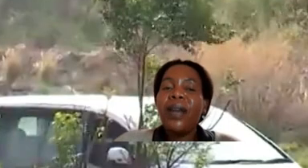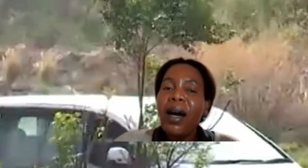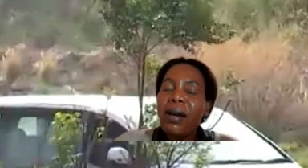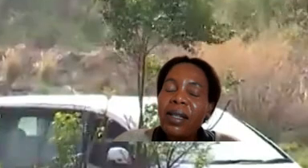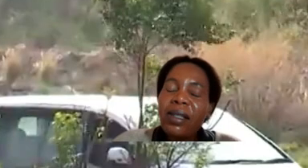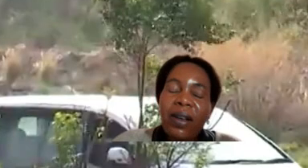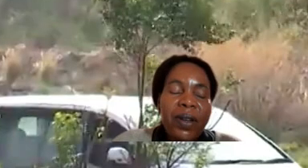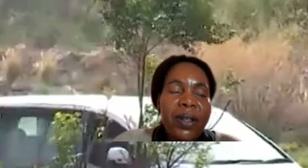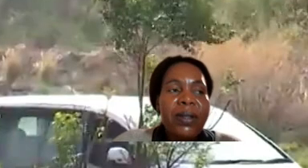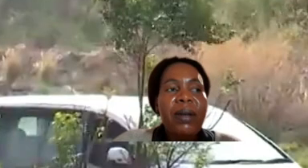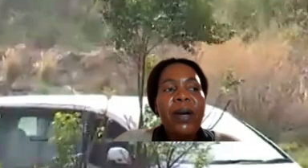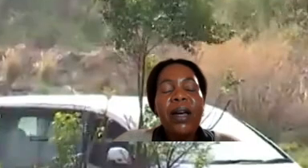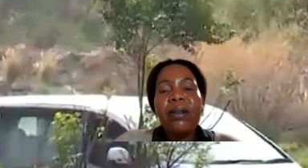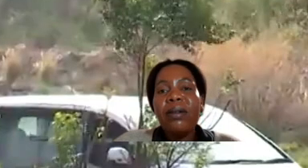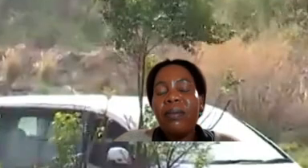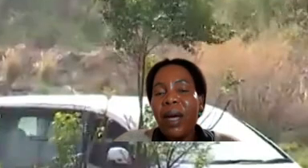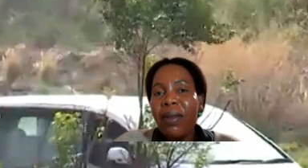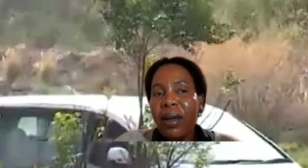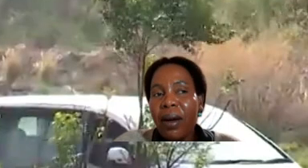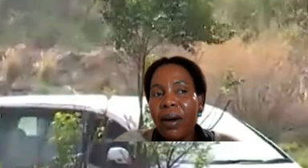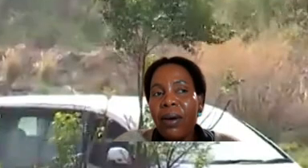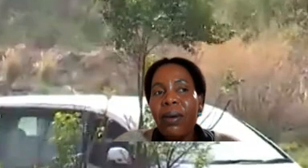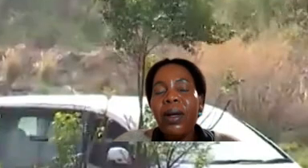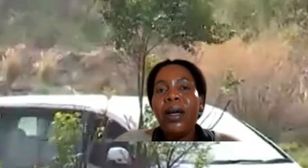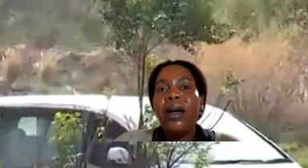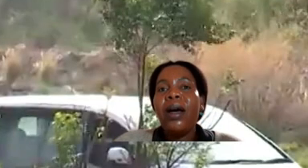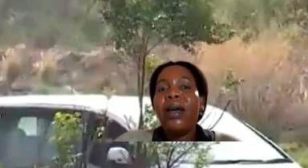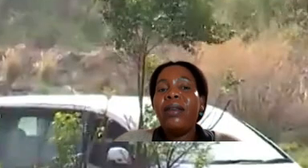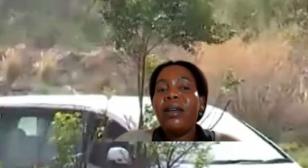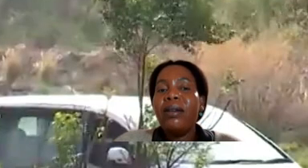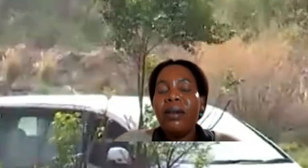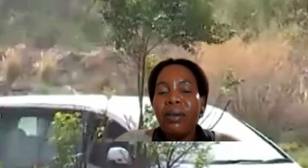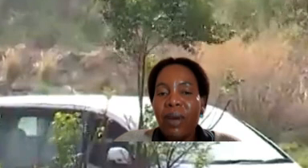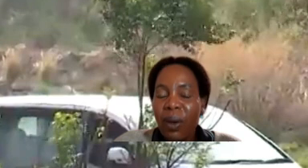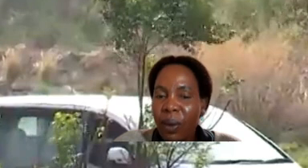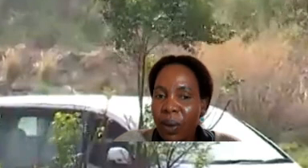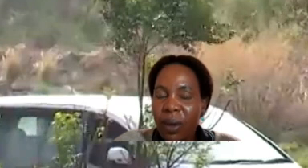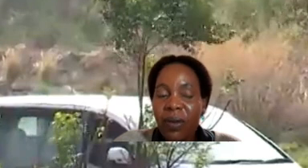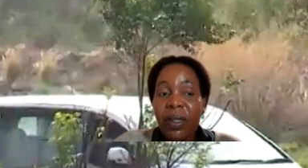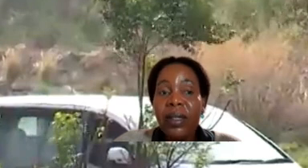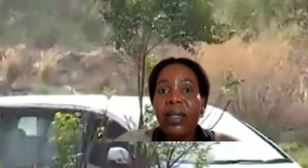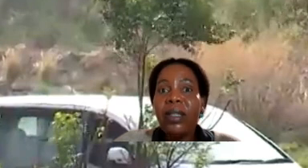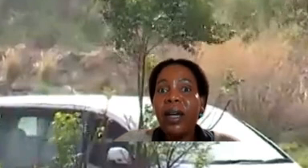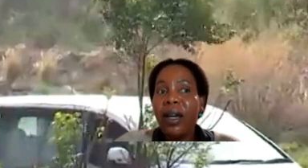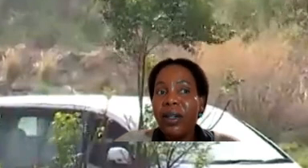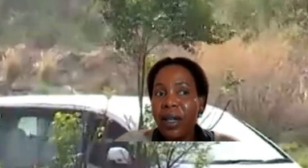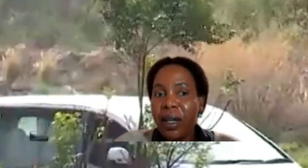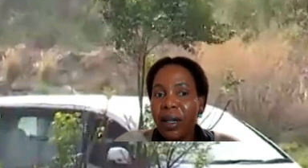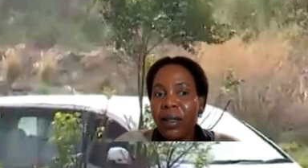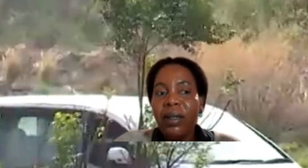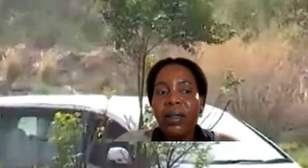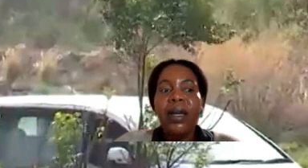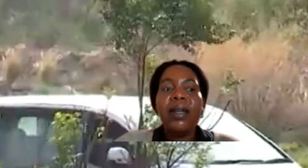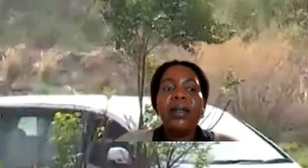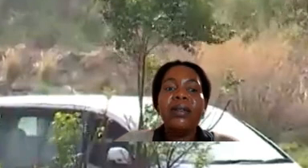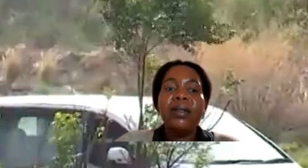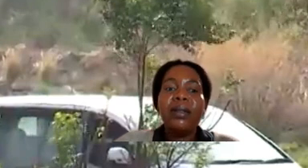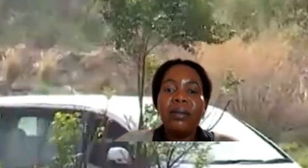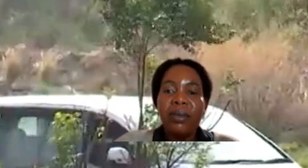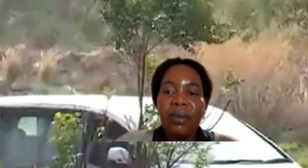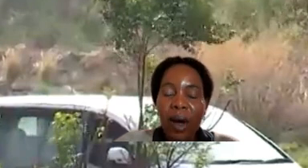So thousands surfaced about a month ago, and they were all obviously dehydrated